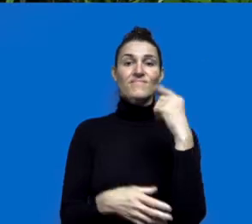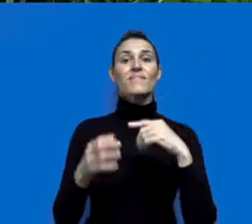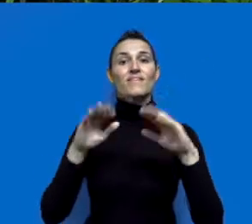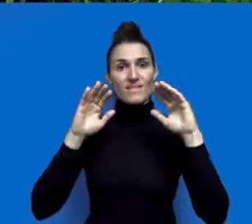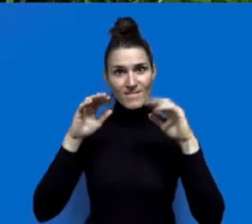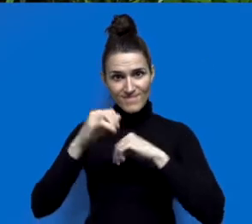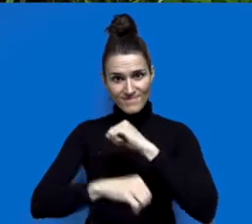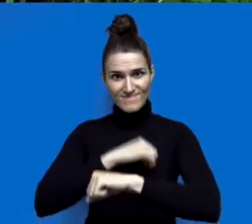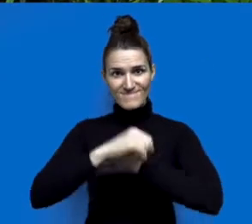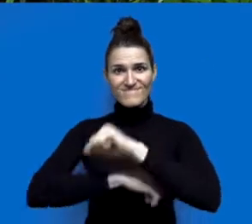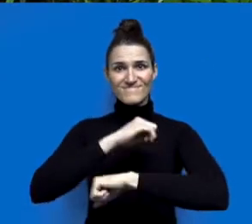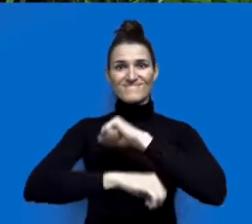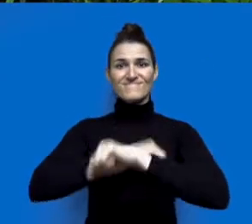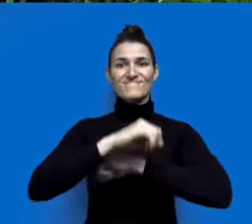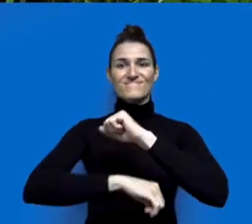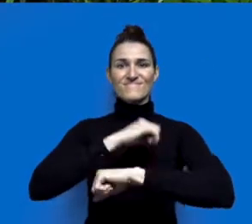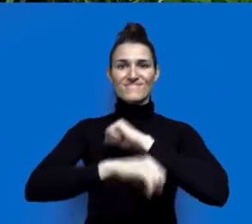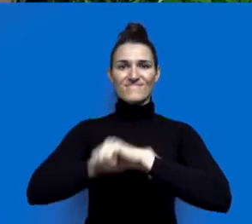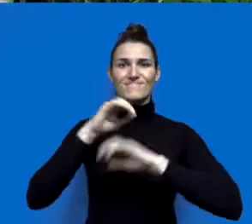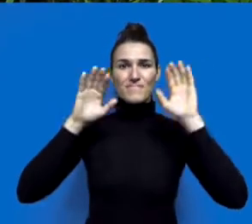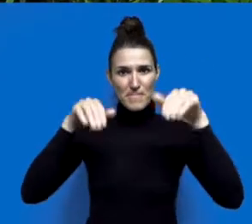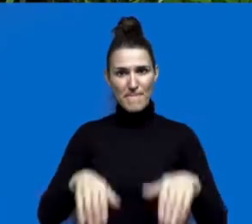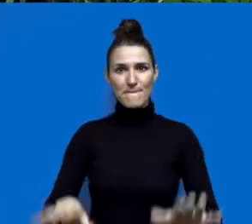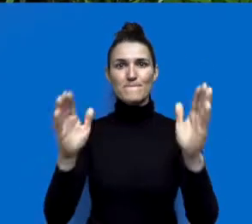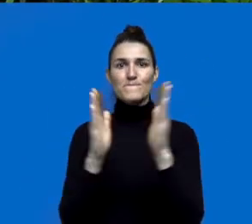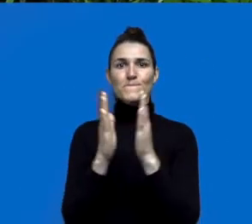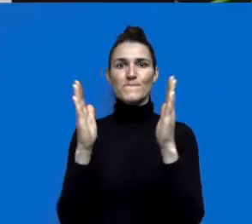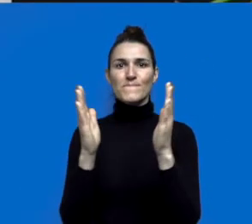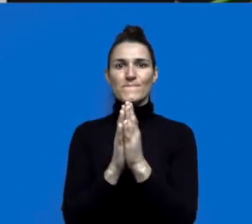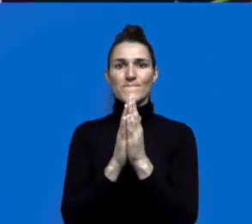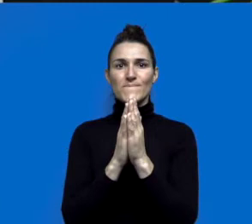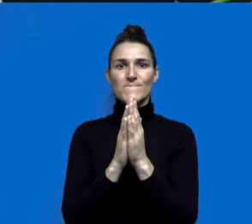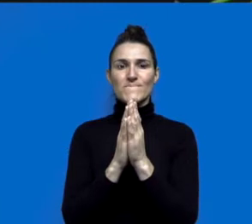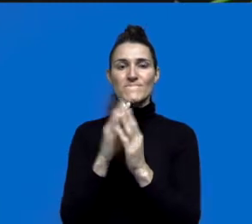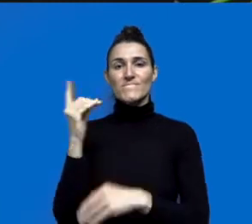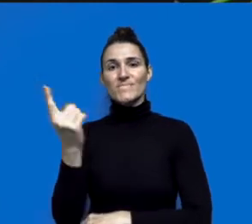pastrami. Gooly, gooly, gooly, and a ram, sam, sam,